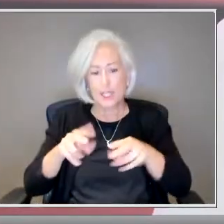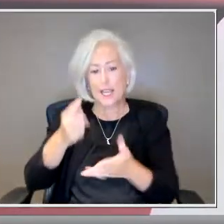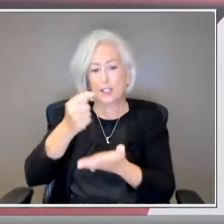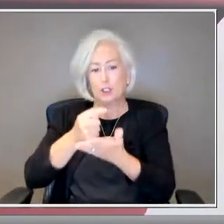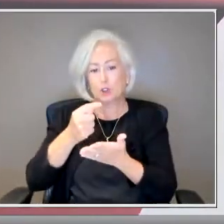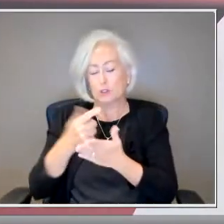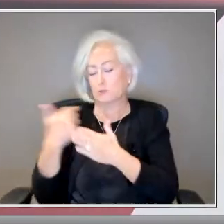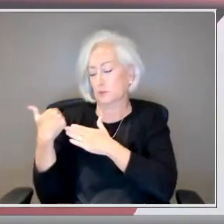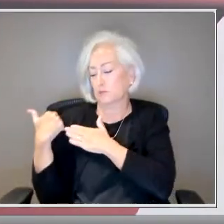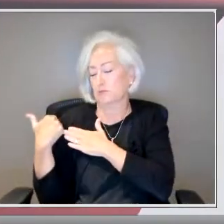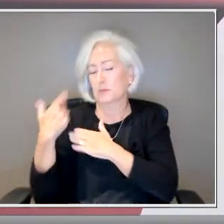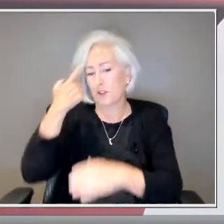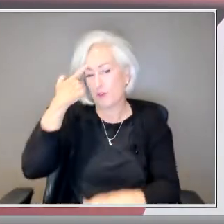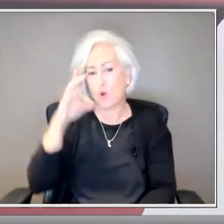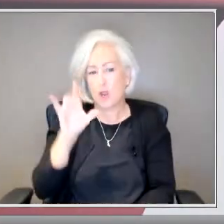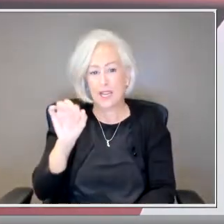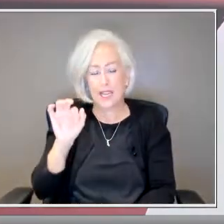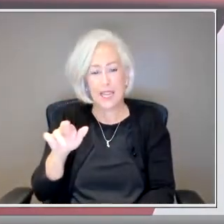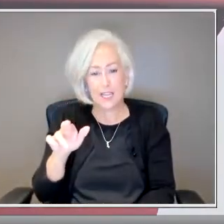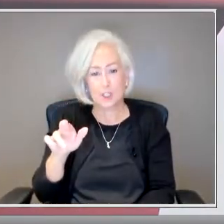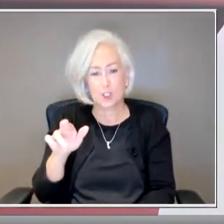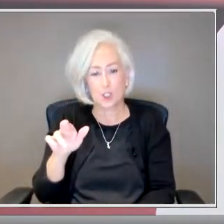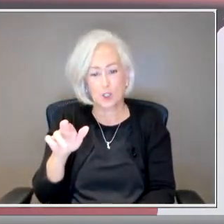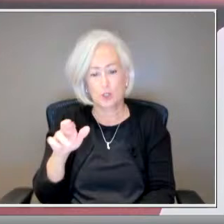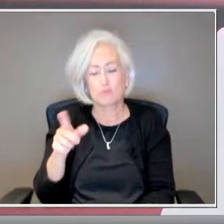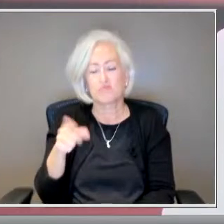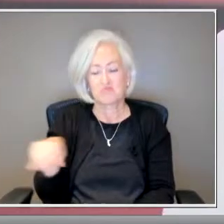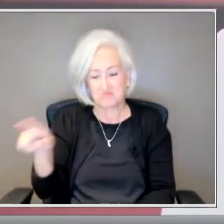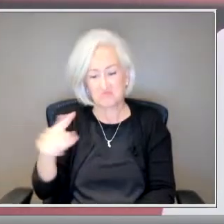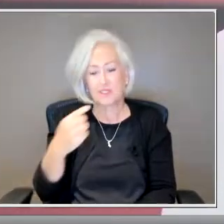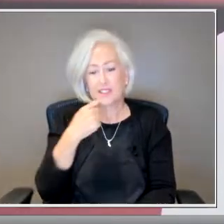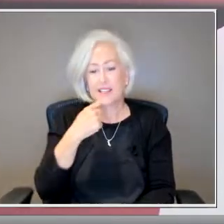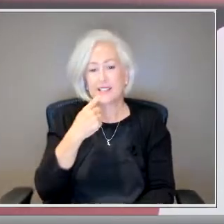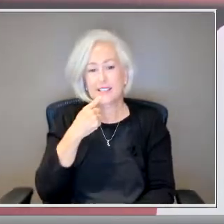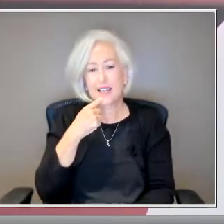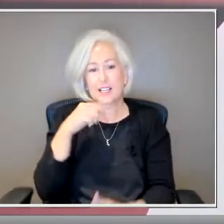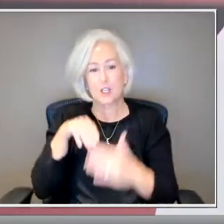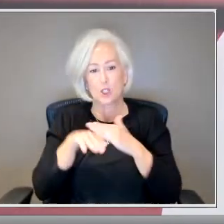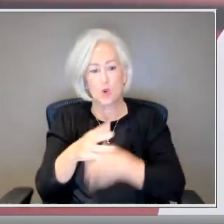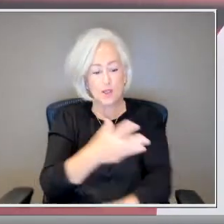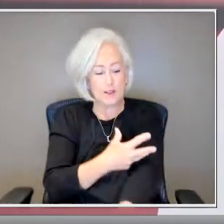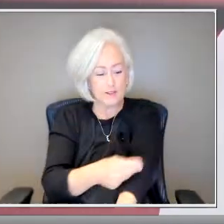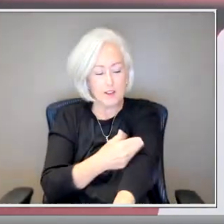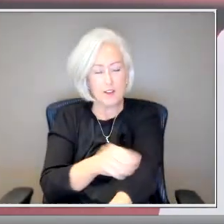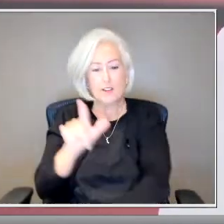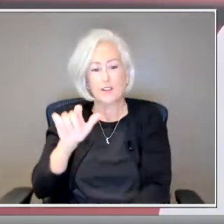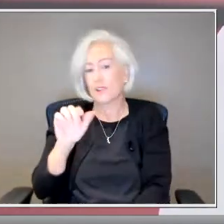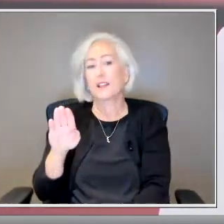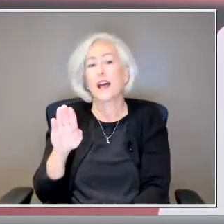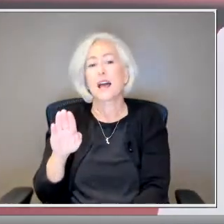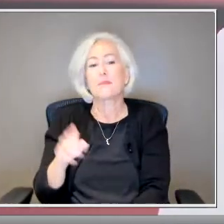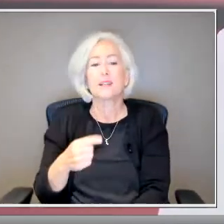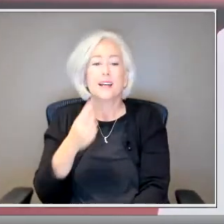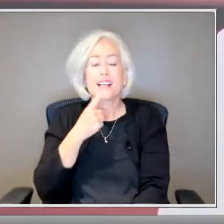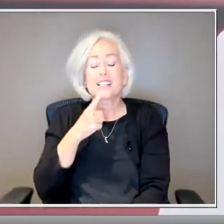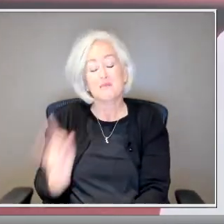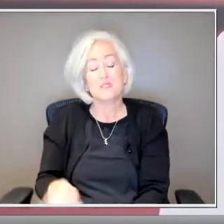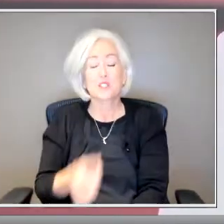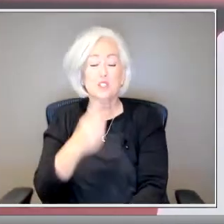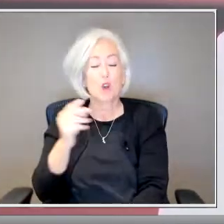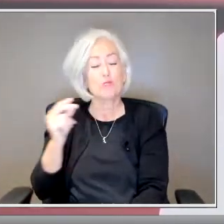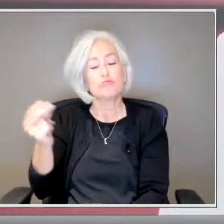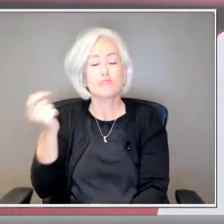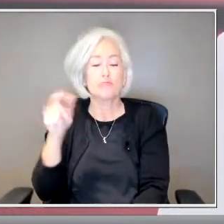and they said that just going in for a lab, I think, you know, I tell people, I'll just pop in for some lab. Well, it's not like you're